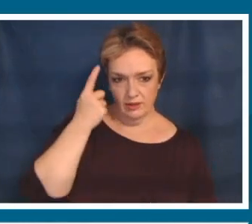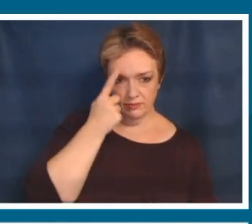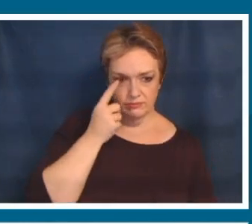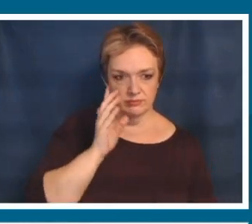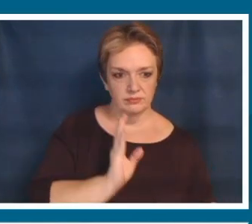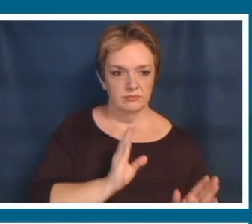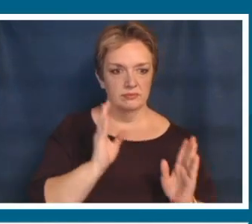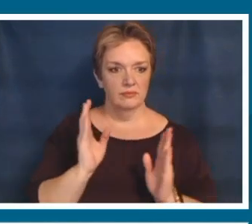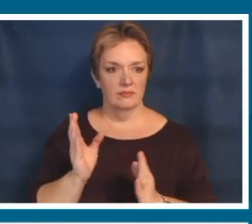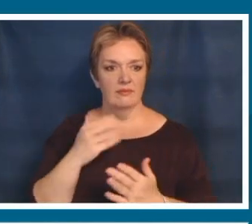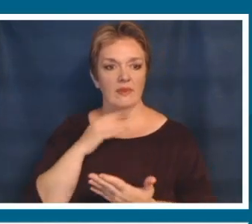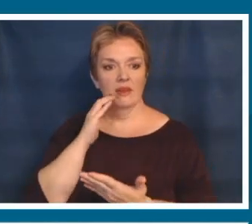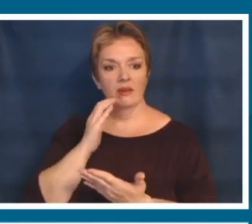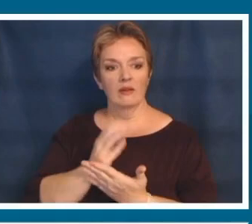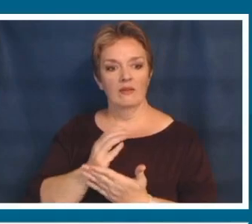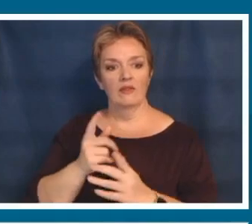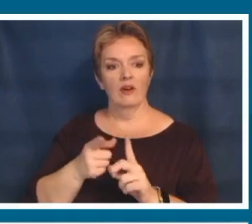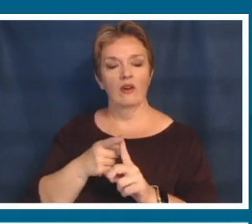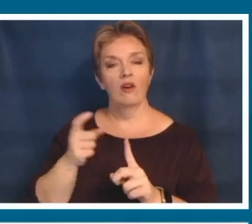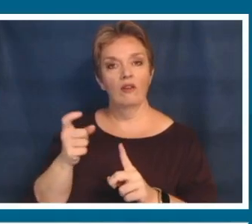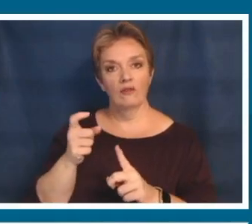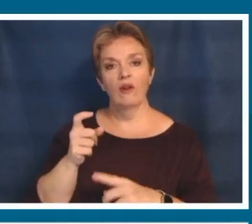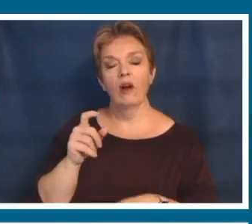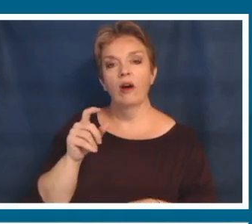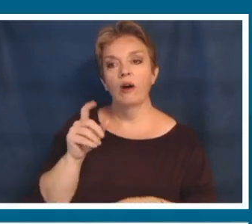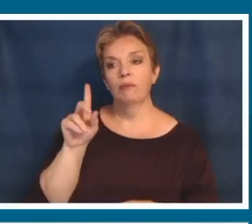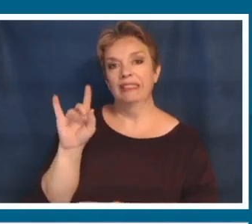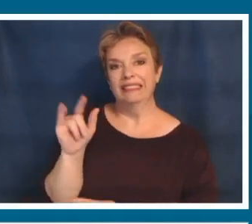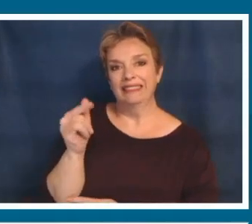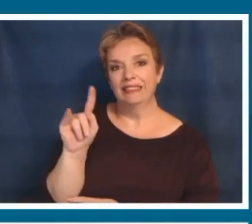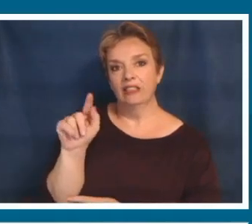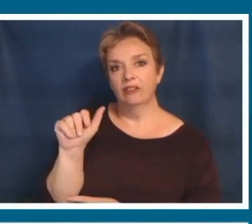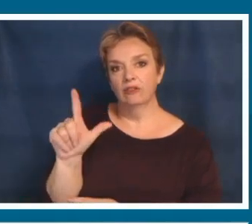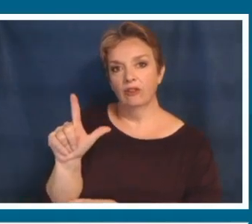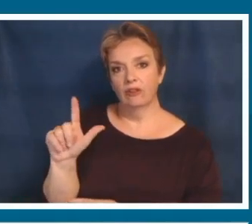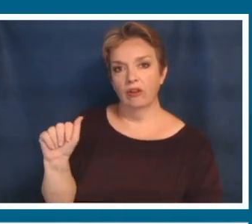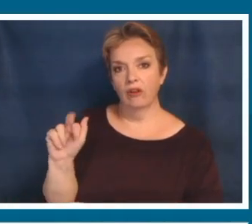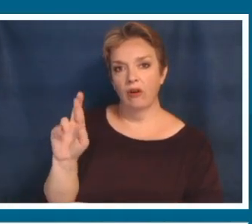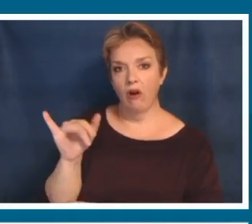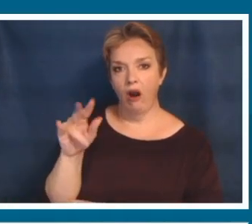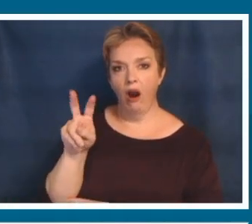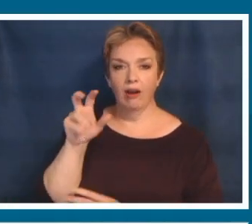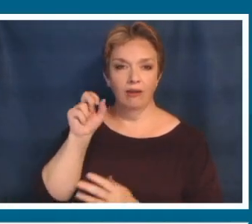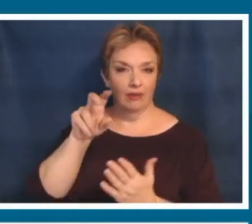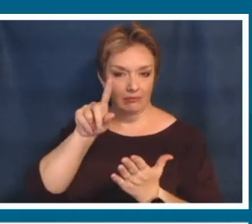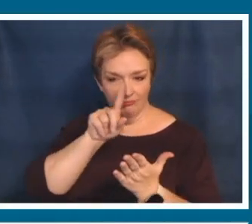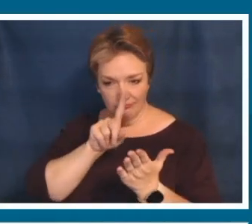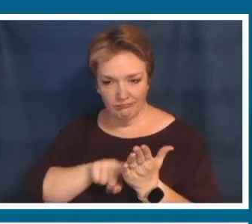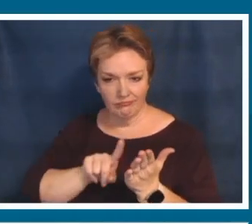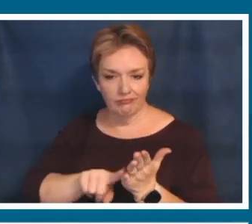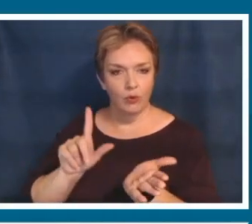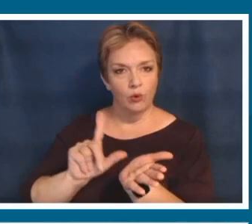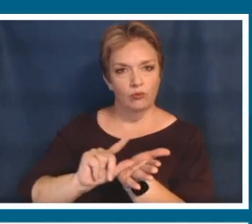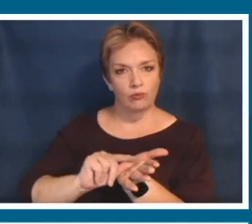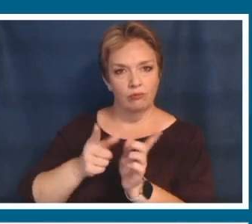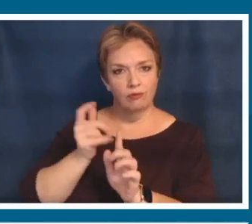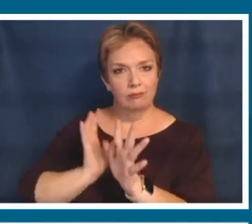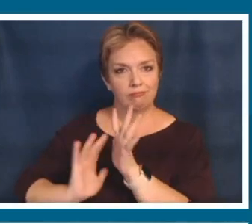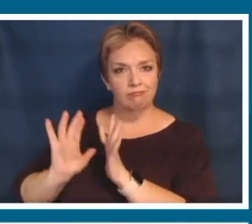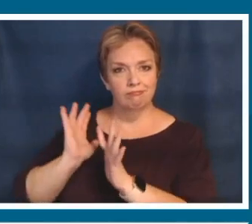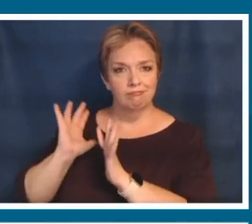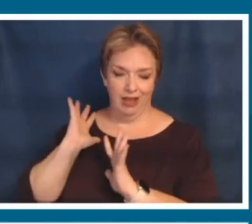digital archive where you can look up all sorts of wonderful newspapers from way back when and put in all sorts of